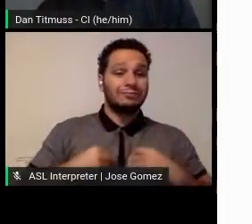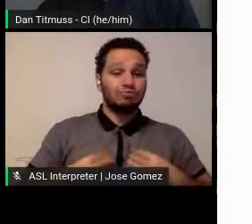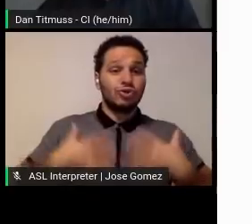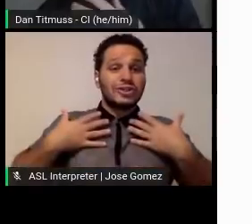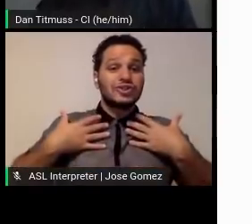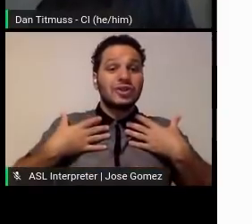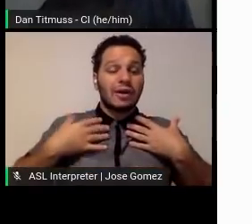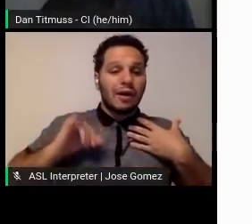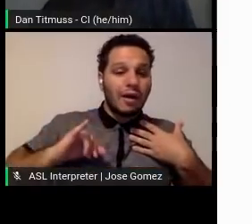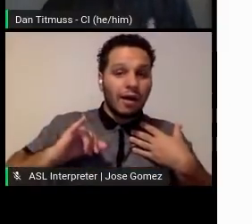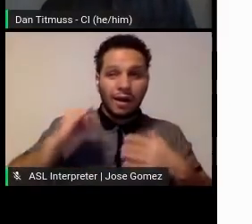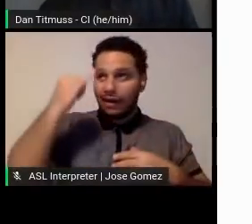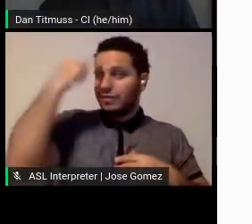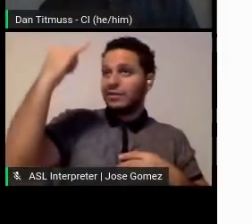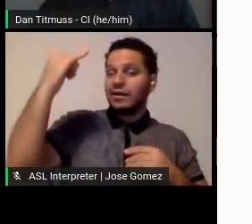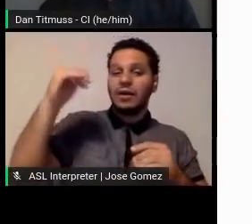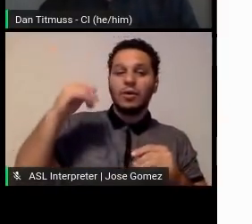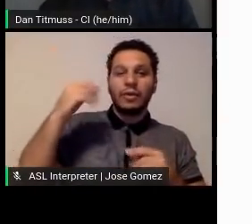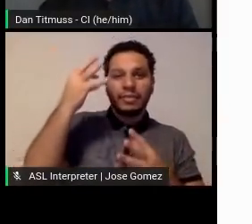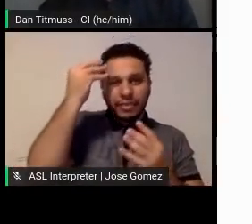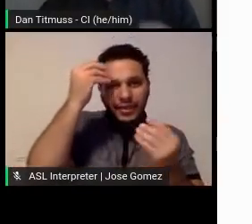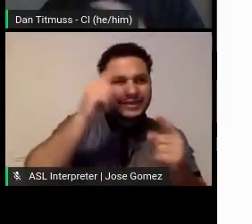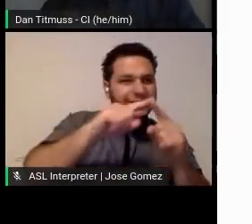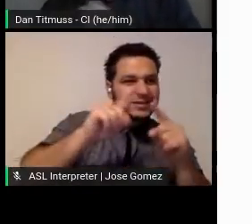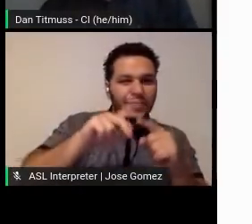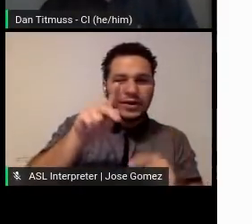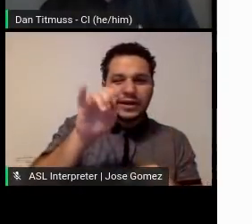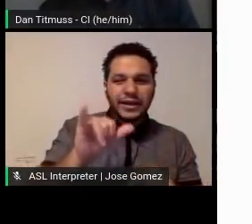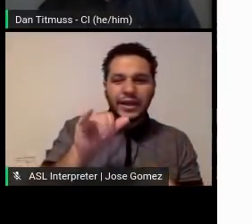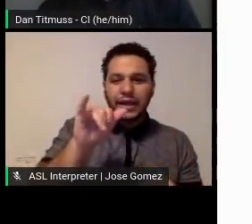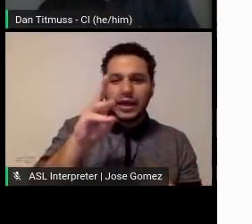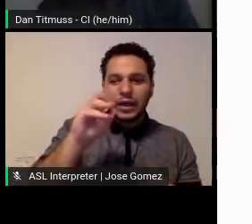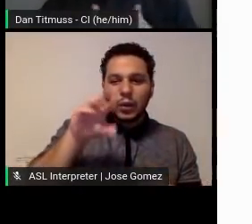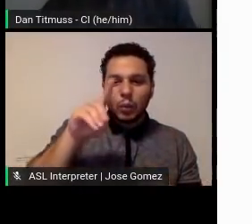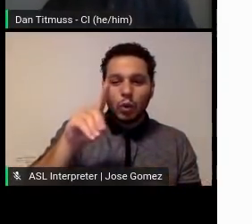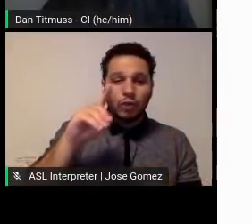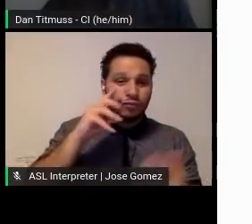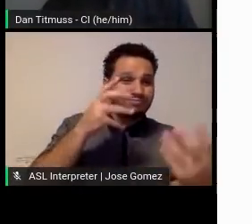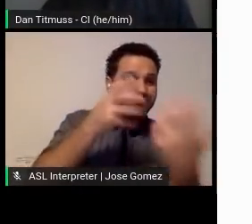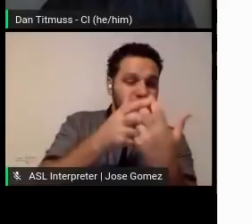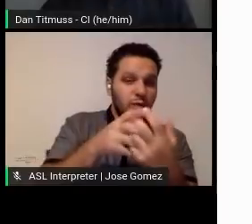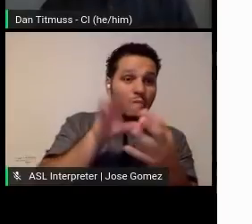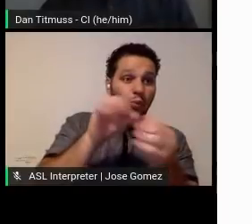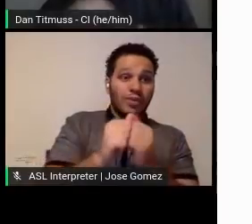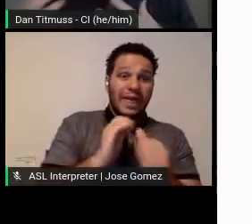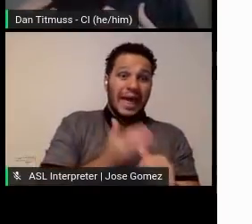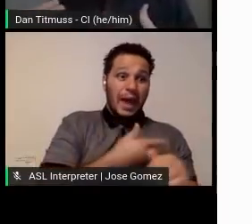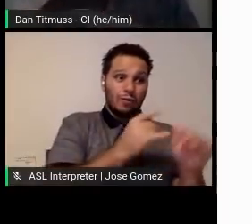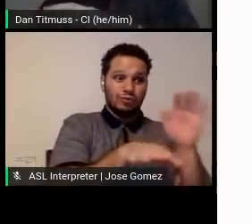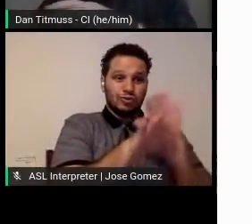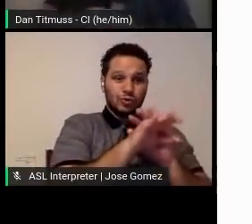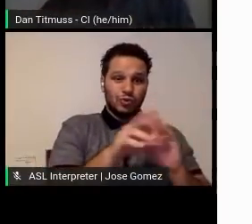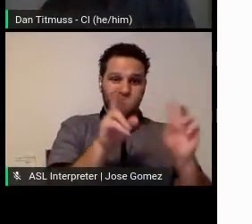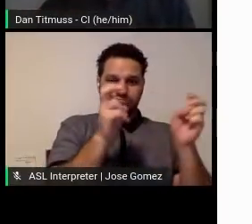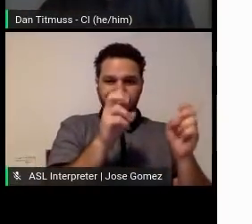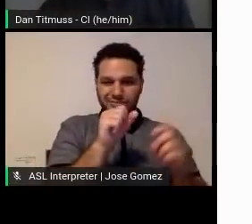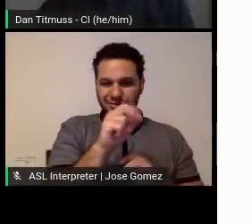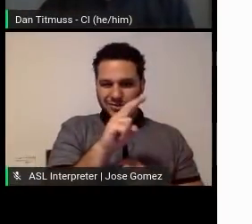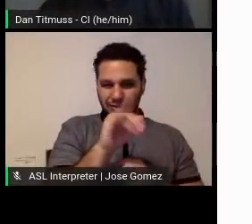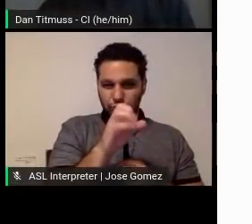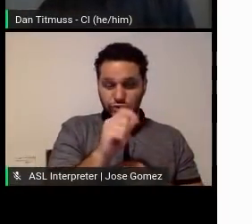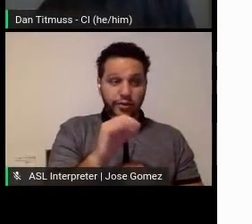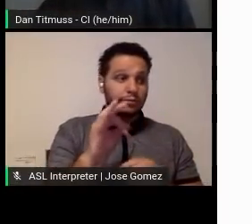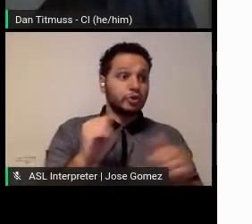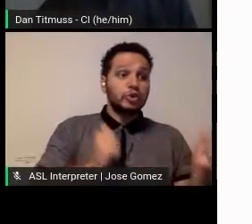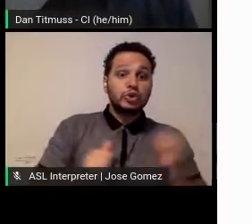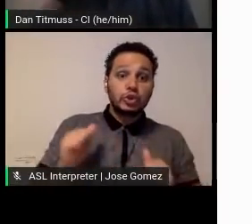phase, where we're trying to think of as many keywords or search terms as possible to do with our chosen subject. Whether that is a show you're